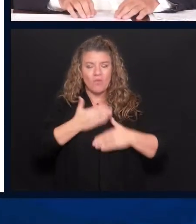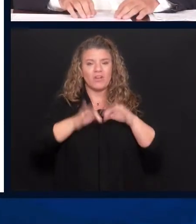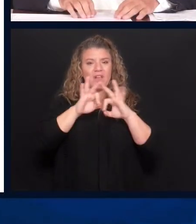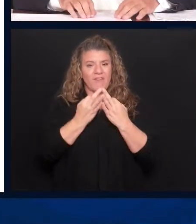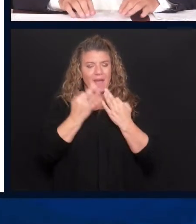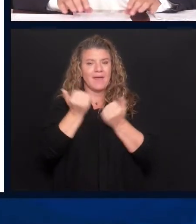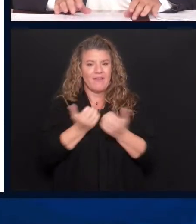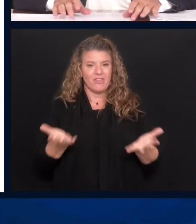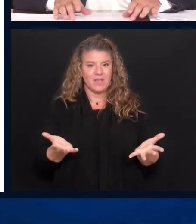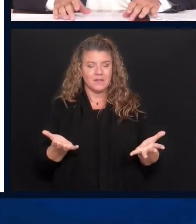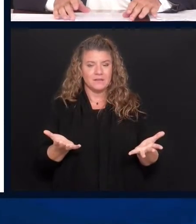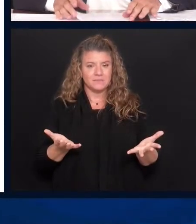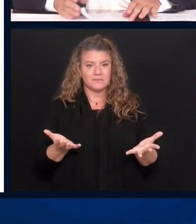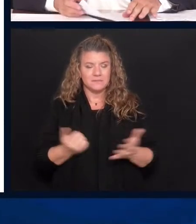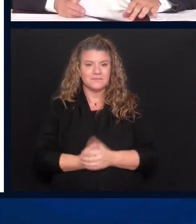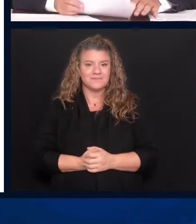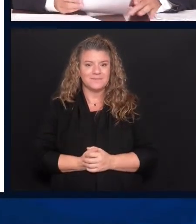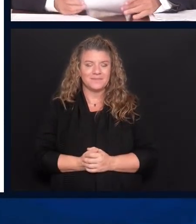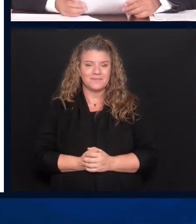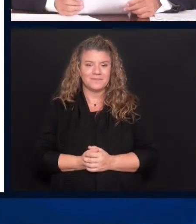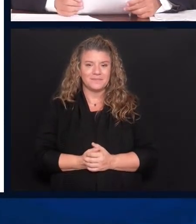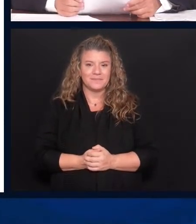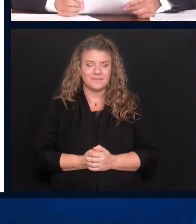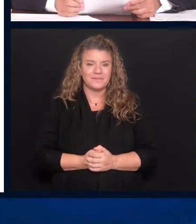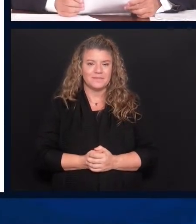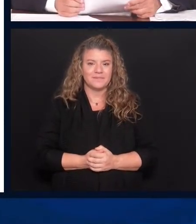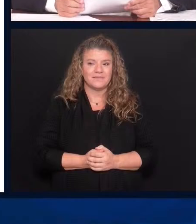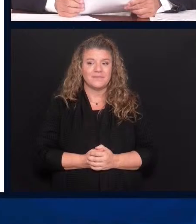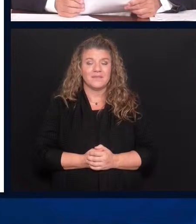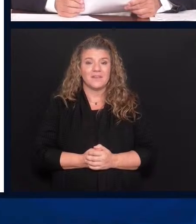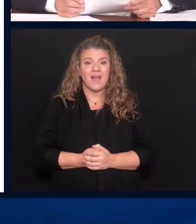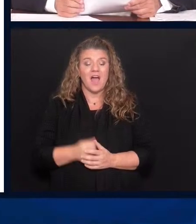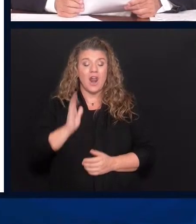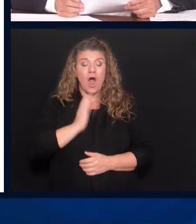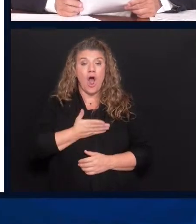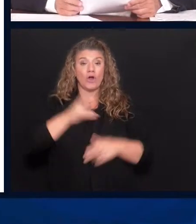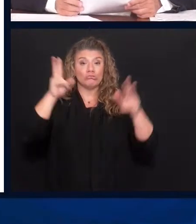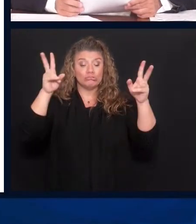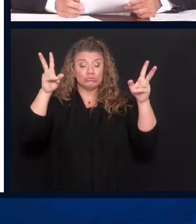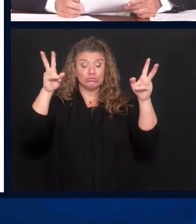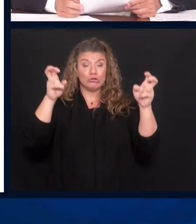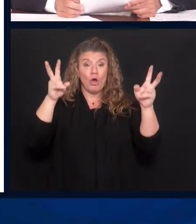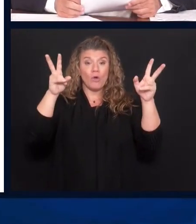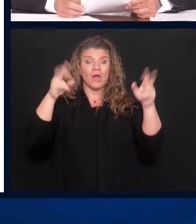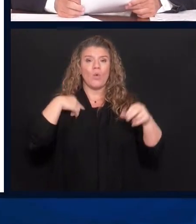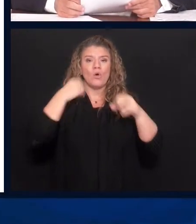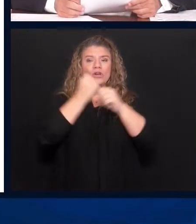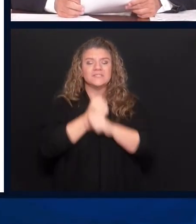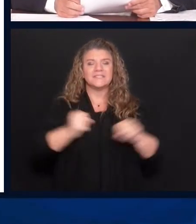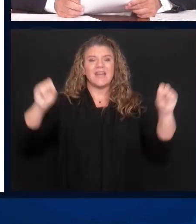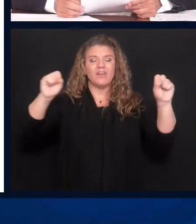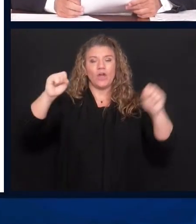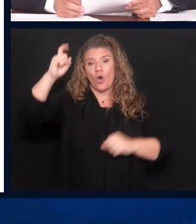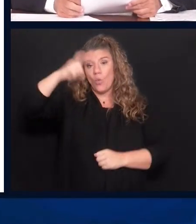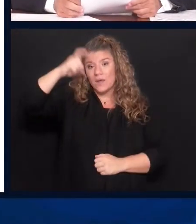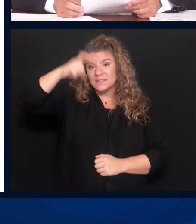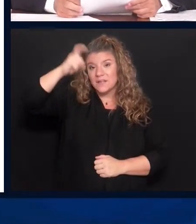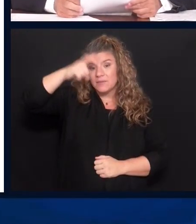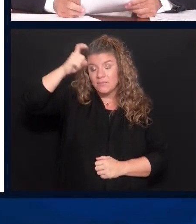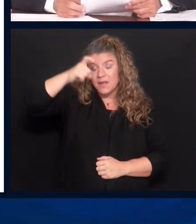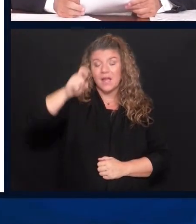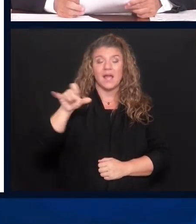and everything. And the slogan is, we are saving our wisdom, and